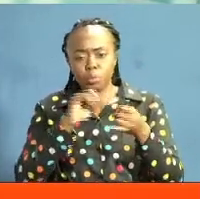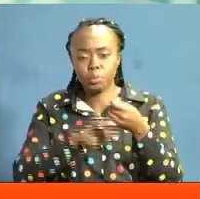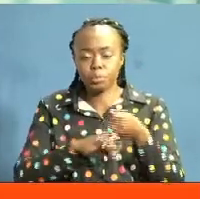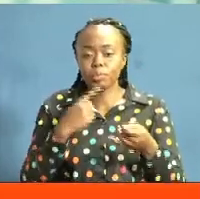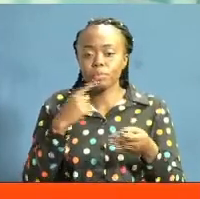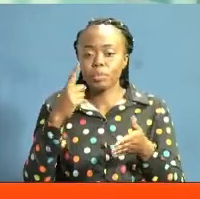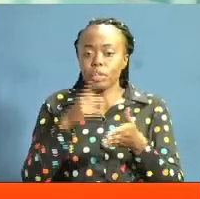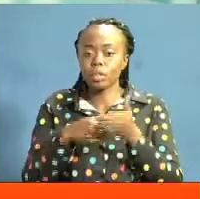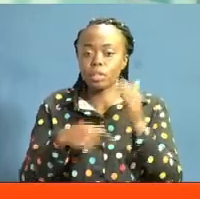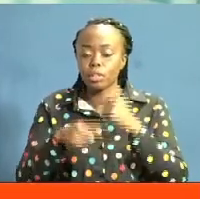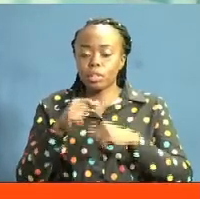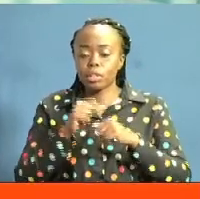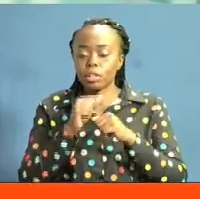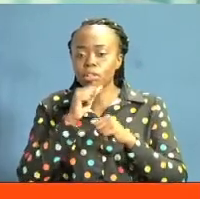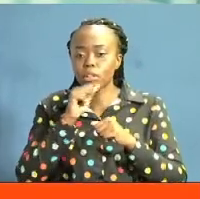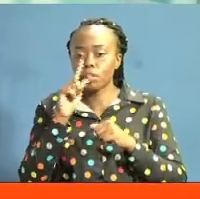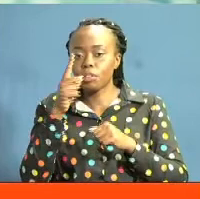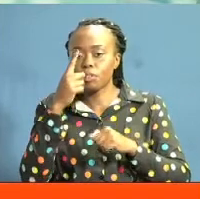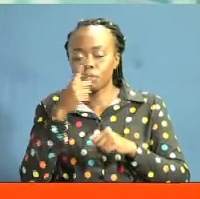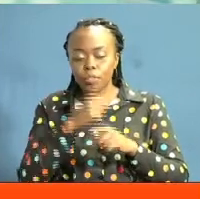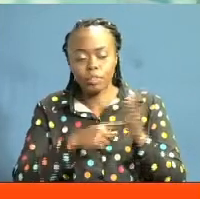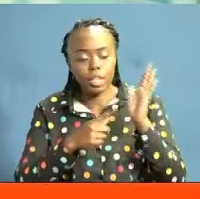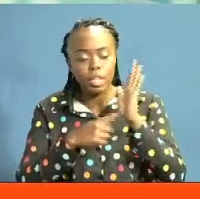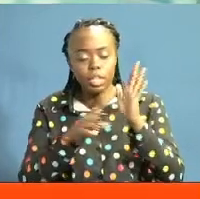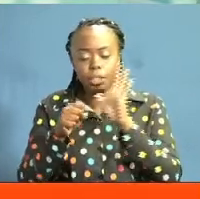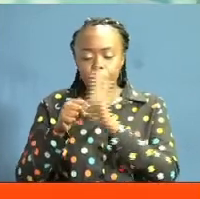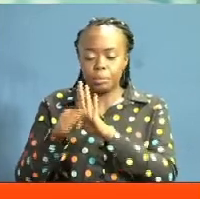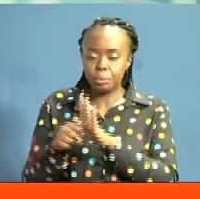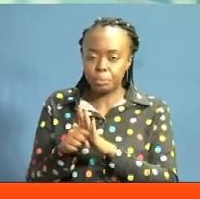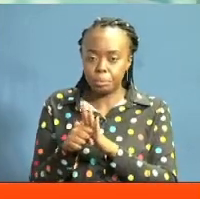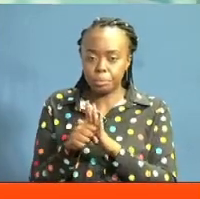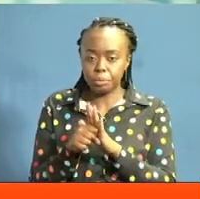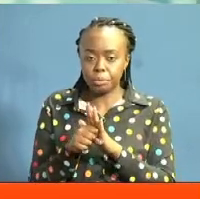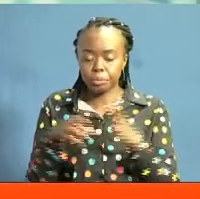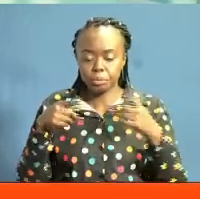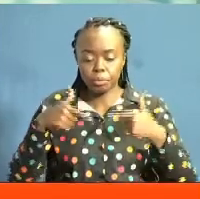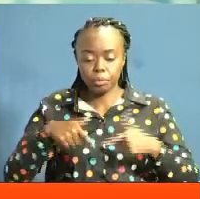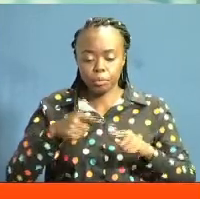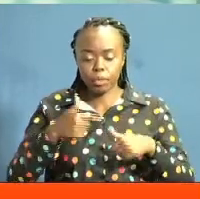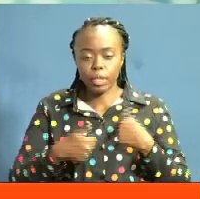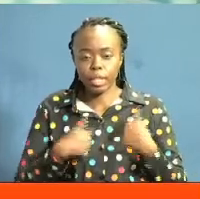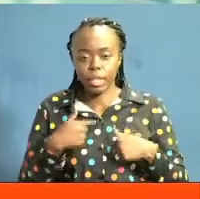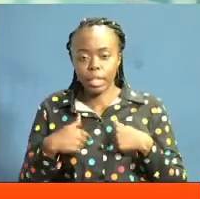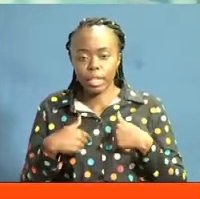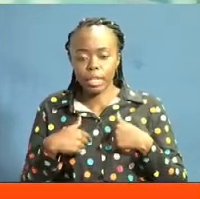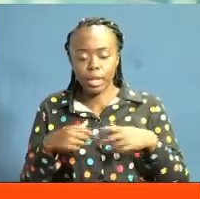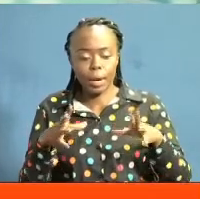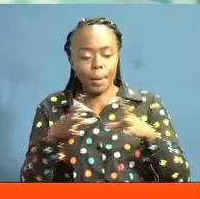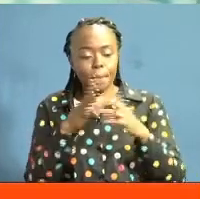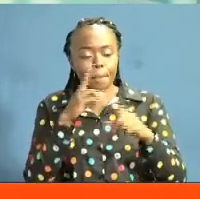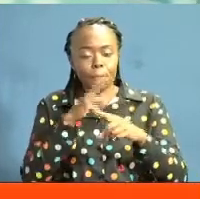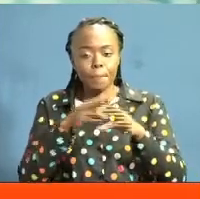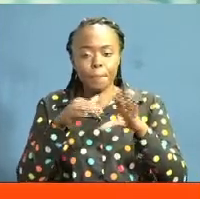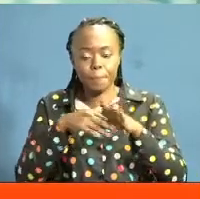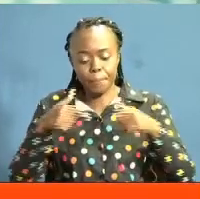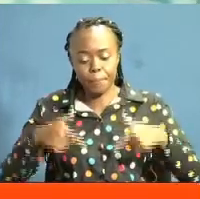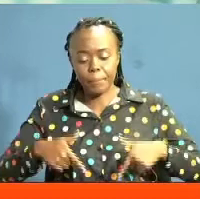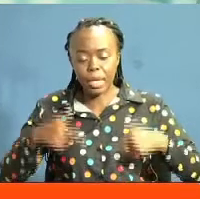what you need to do is first address the rejection, get yourself stability in